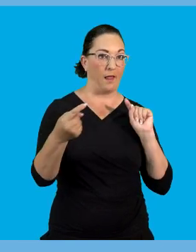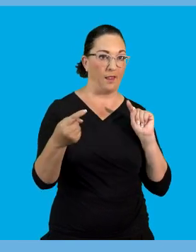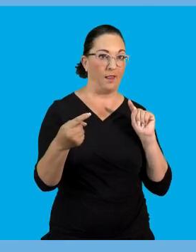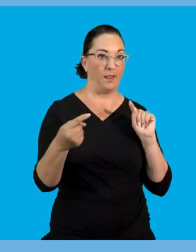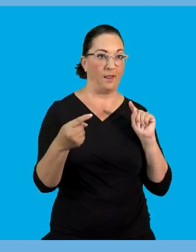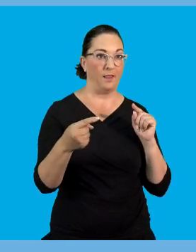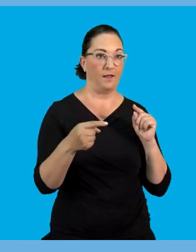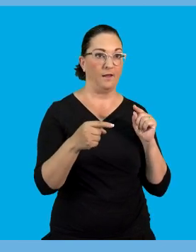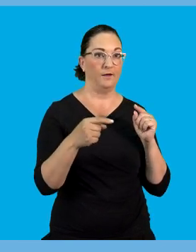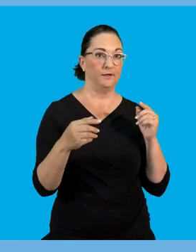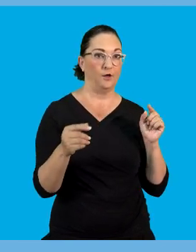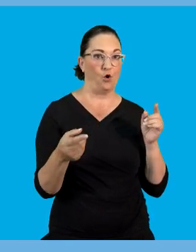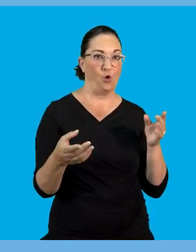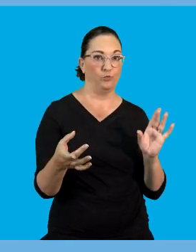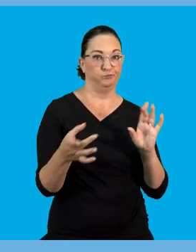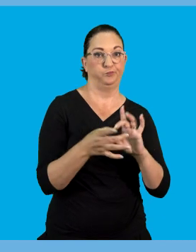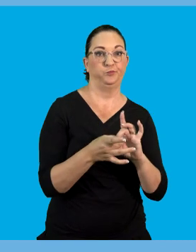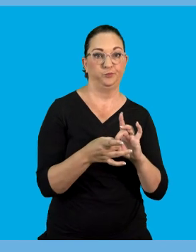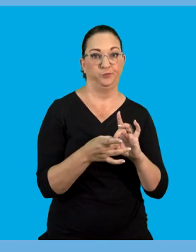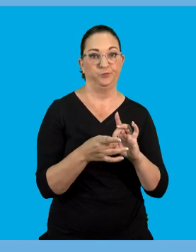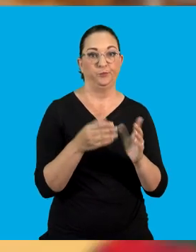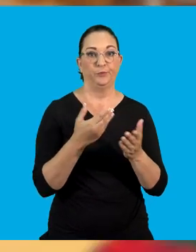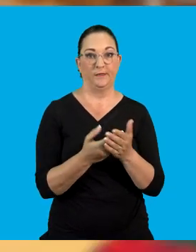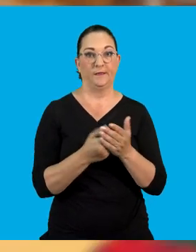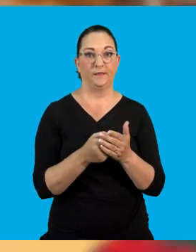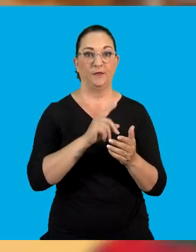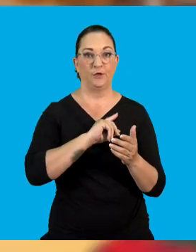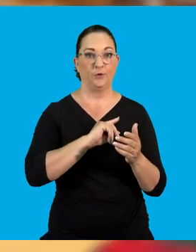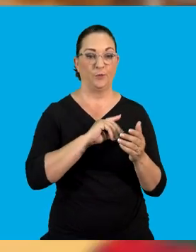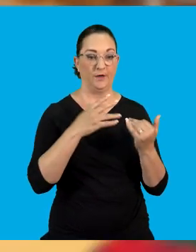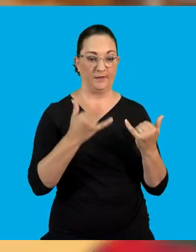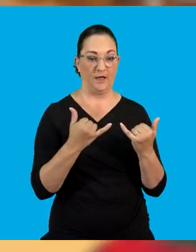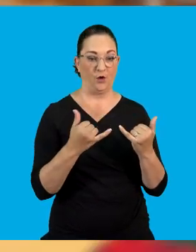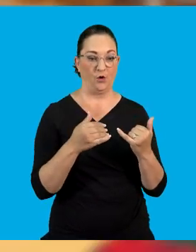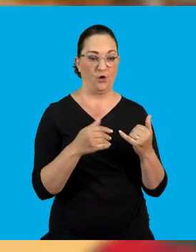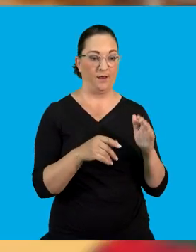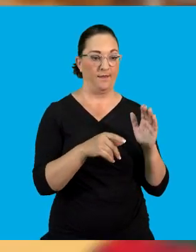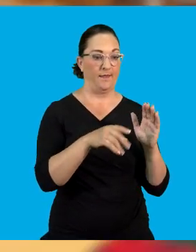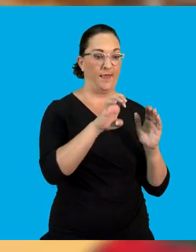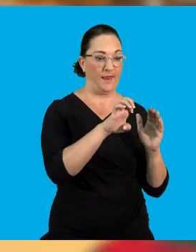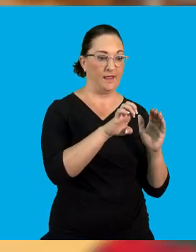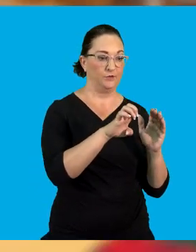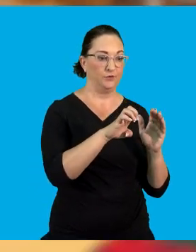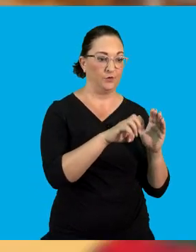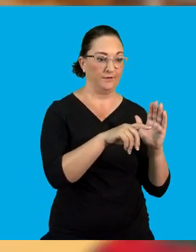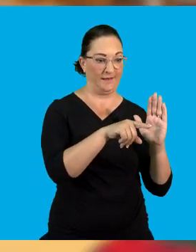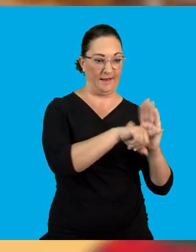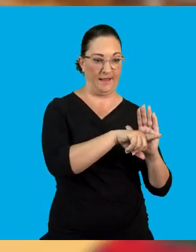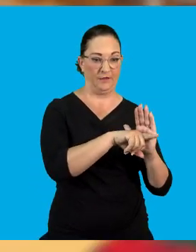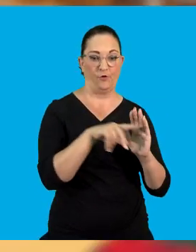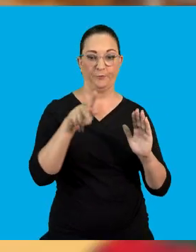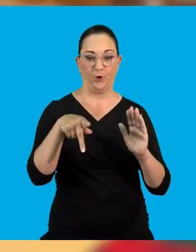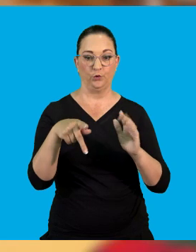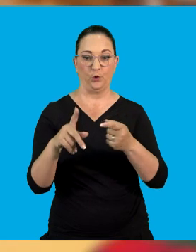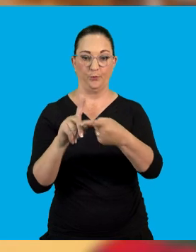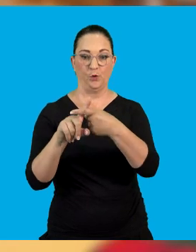an electron and a proton, they're going to attract each other because they are oppositely charged. An electron is negative and a proton is